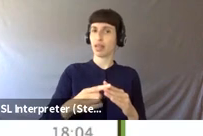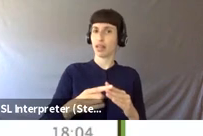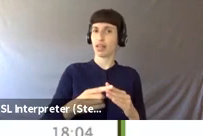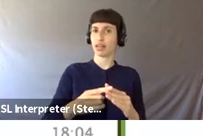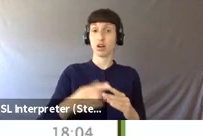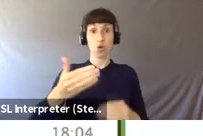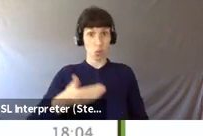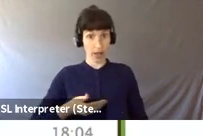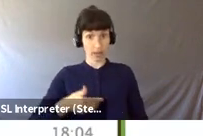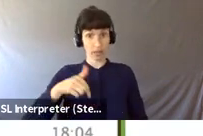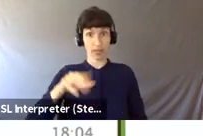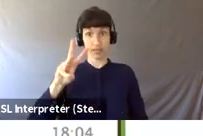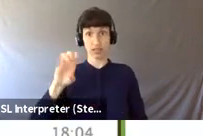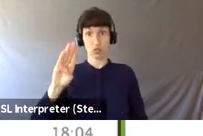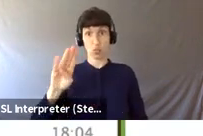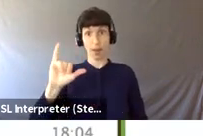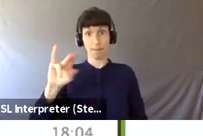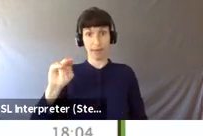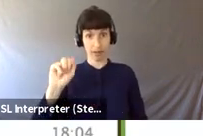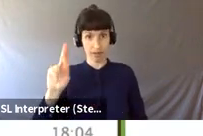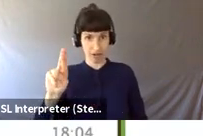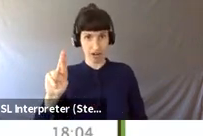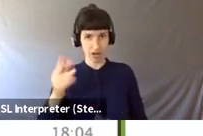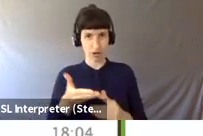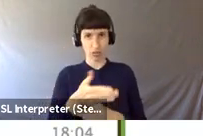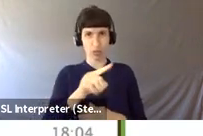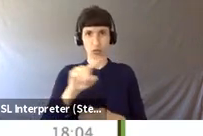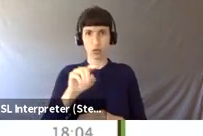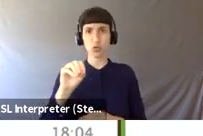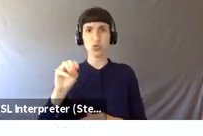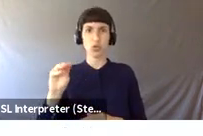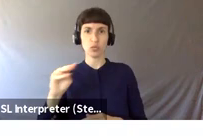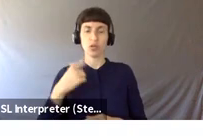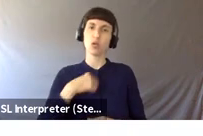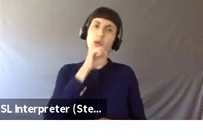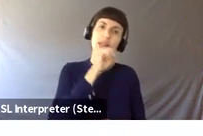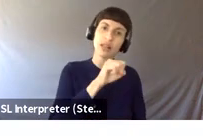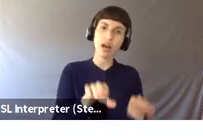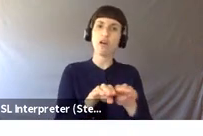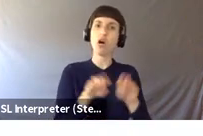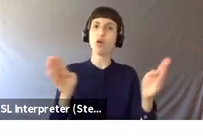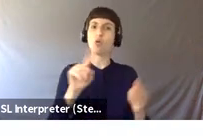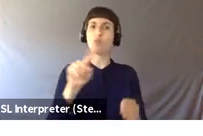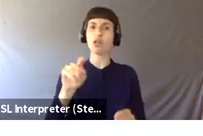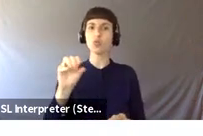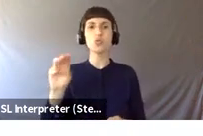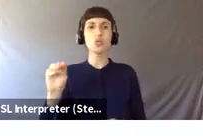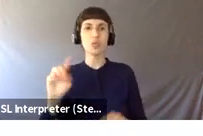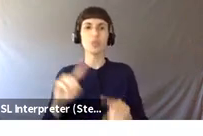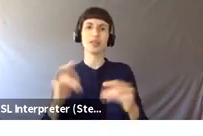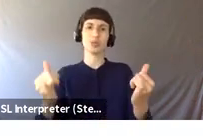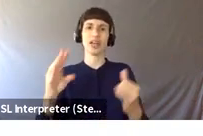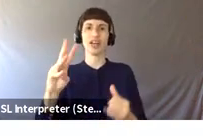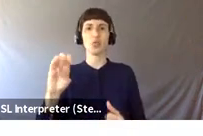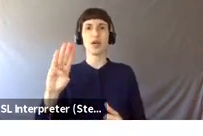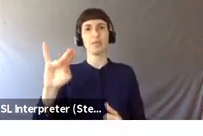webinar format for Zoom. We love to do open Zooms, but the webinar format is what we chose because we have so many